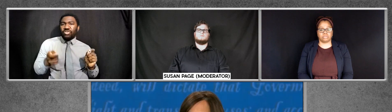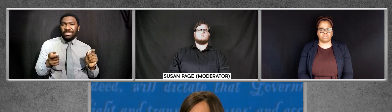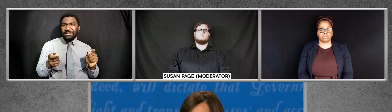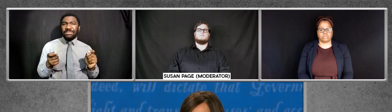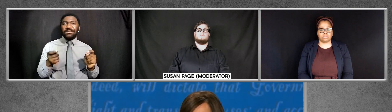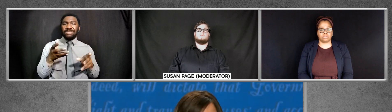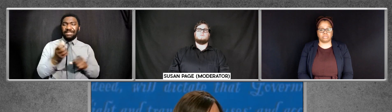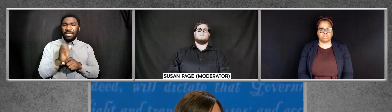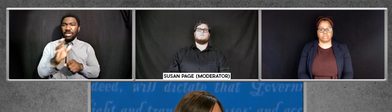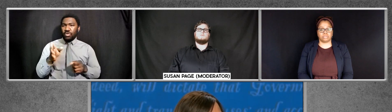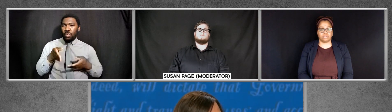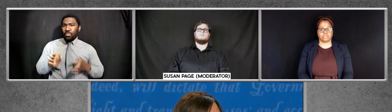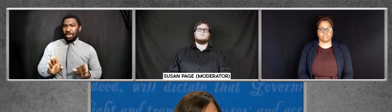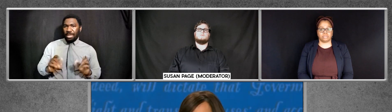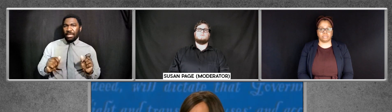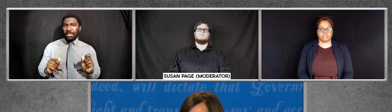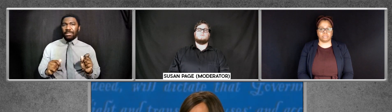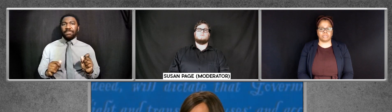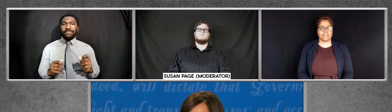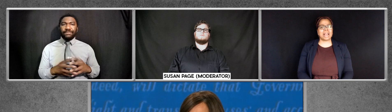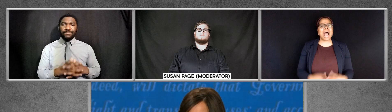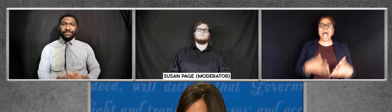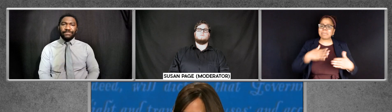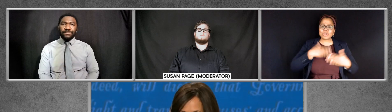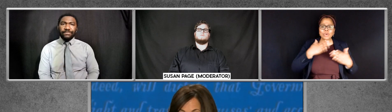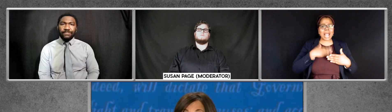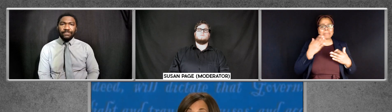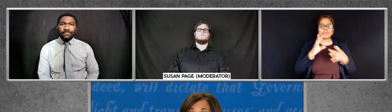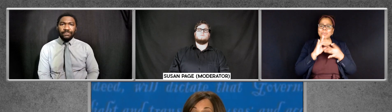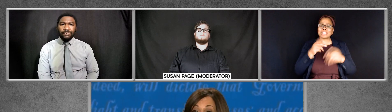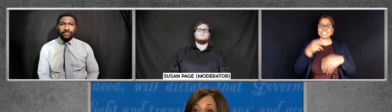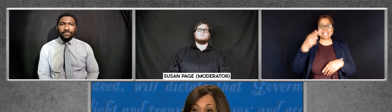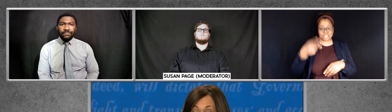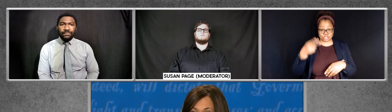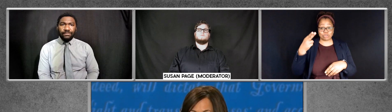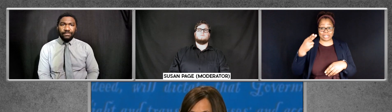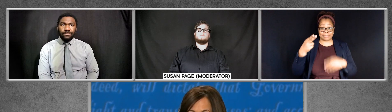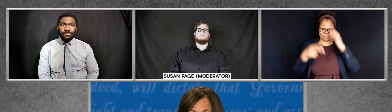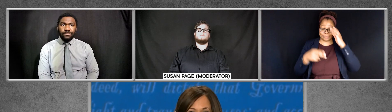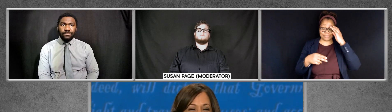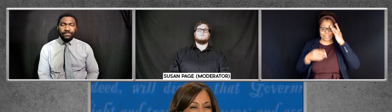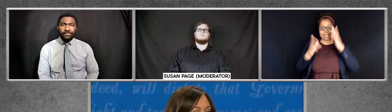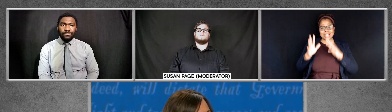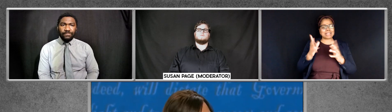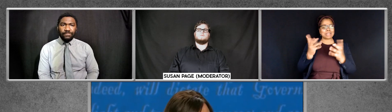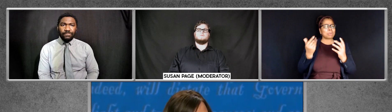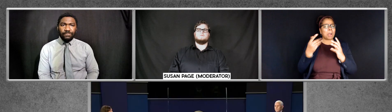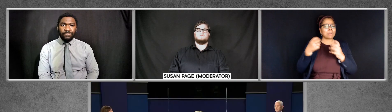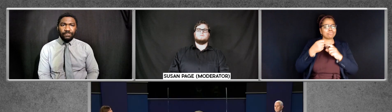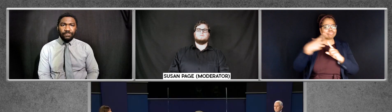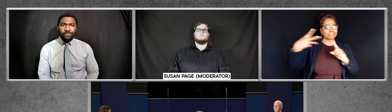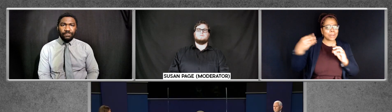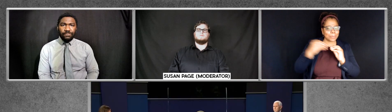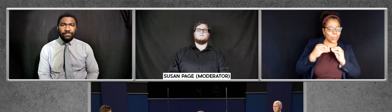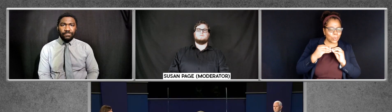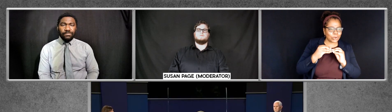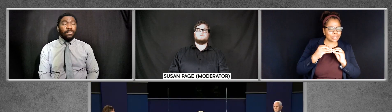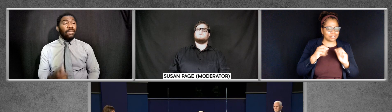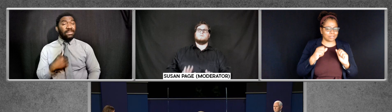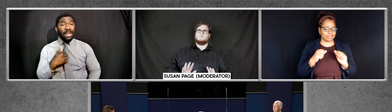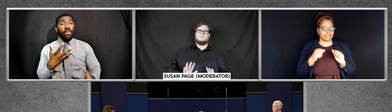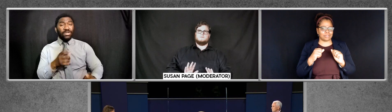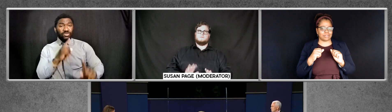through a little history lesson. Let's do that a little more. In 1864... Well, I'd like you to answer the question. Mr. Yes, Vice President, I'm please,